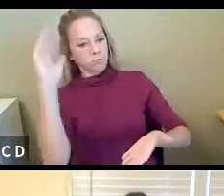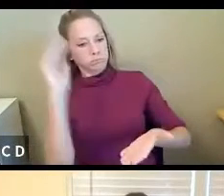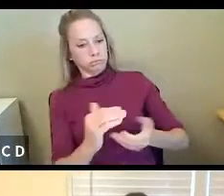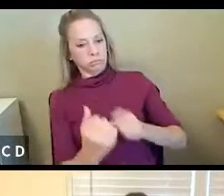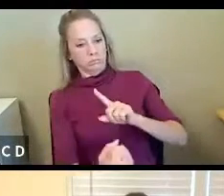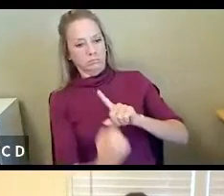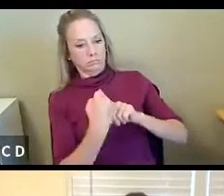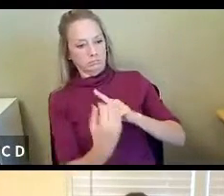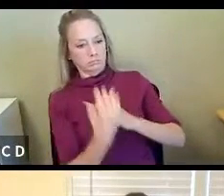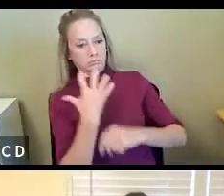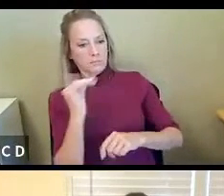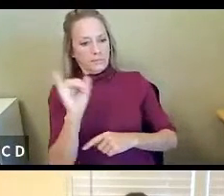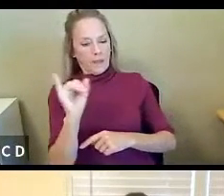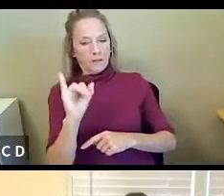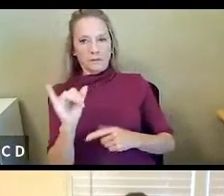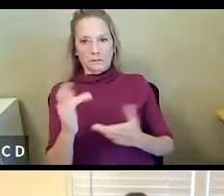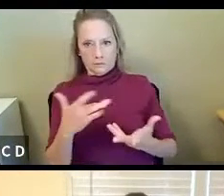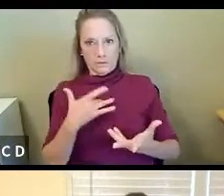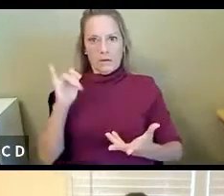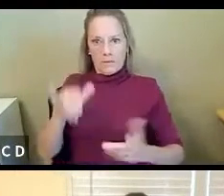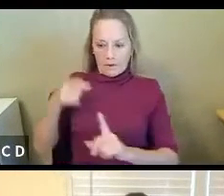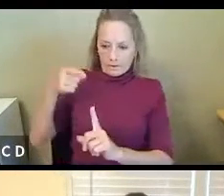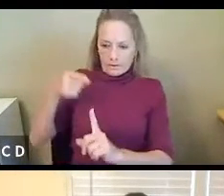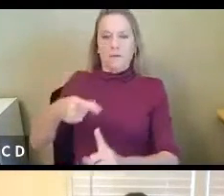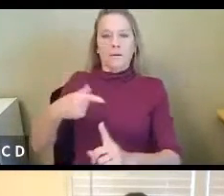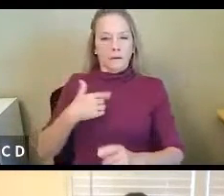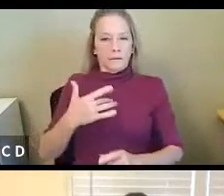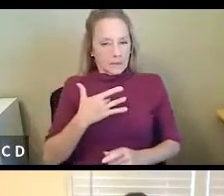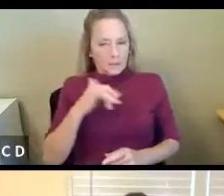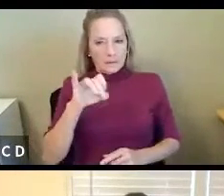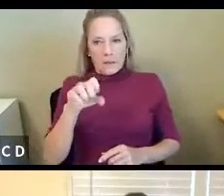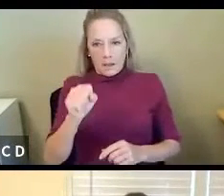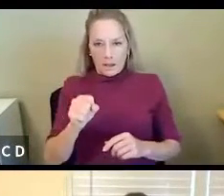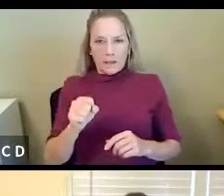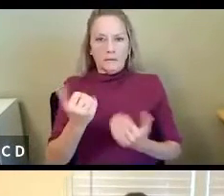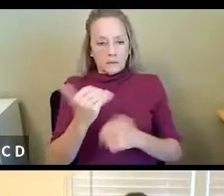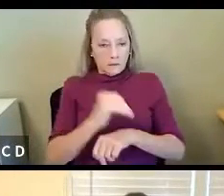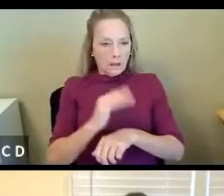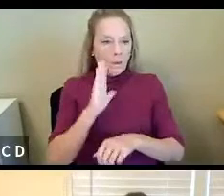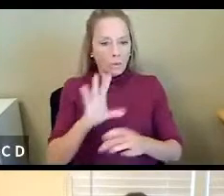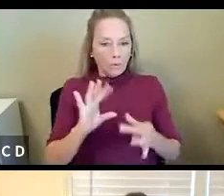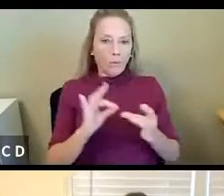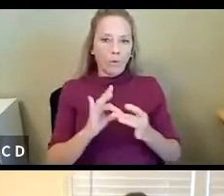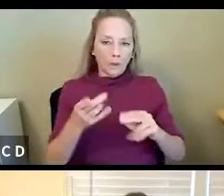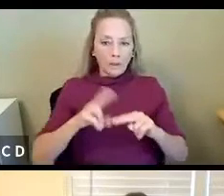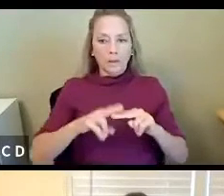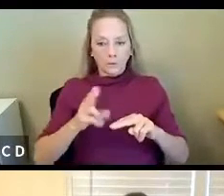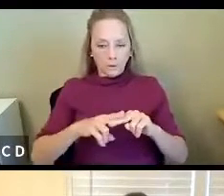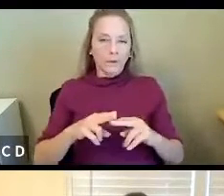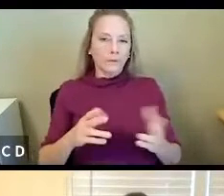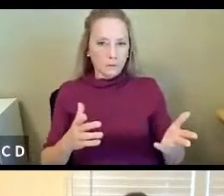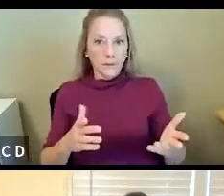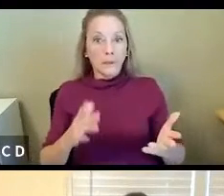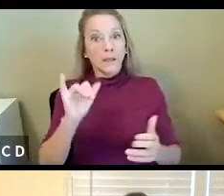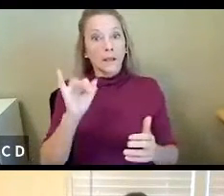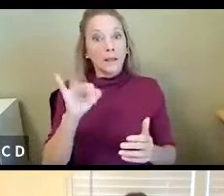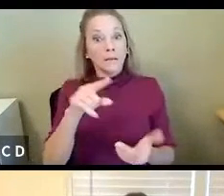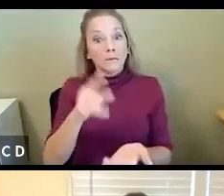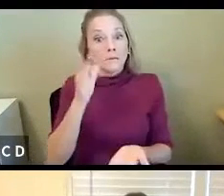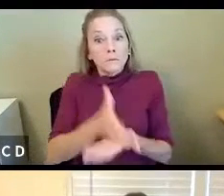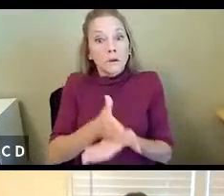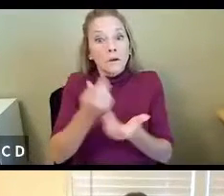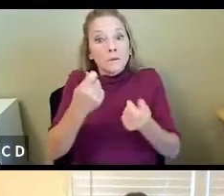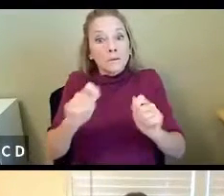of infections. I'm sure we will hear much about our increases tonight, possibly if we quit trying to